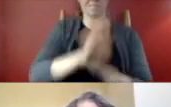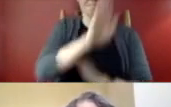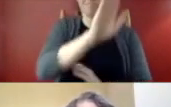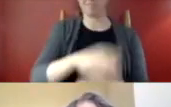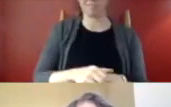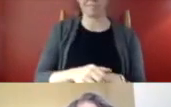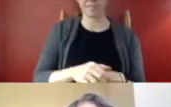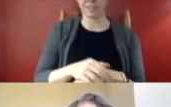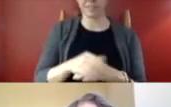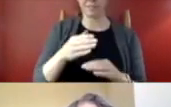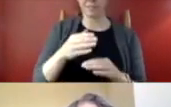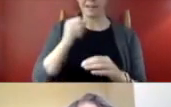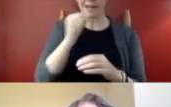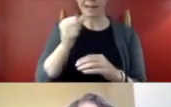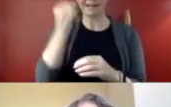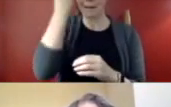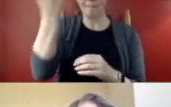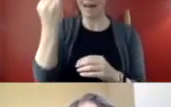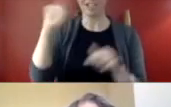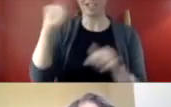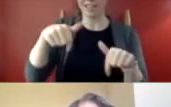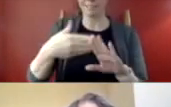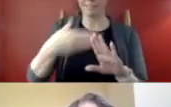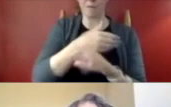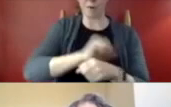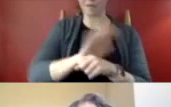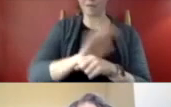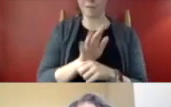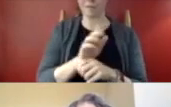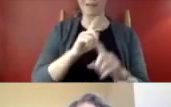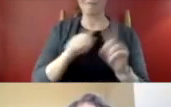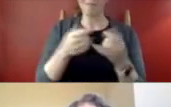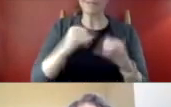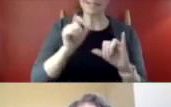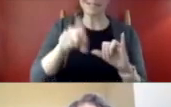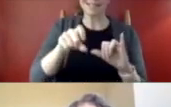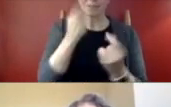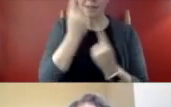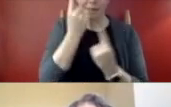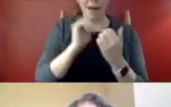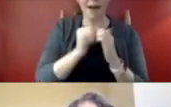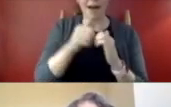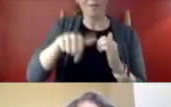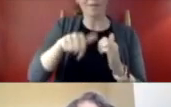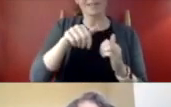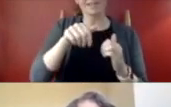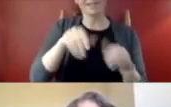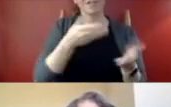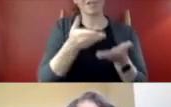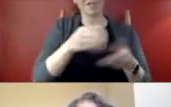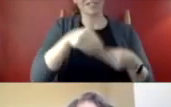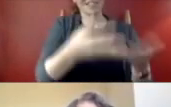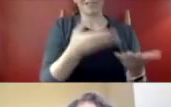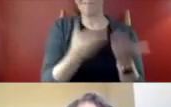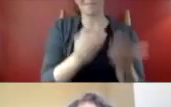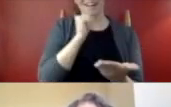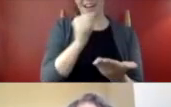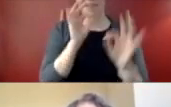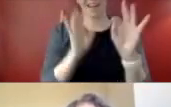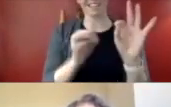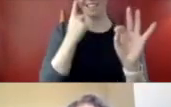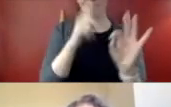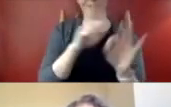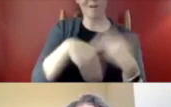has enormous potential. Nevertheless, we should remain attentive to the ways in which this method of service delivery may not work for all patients in